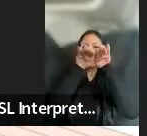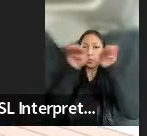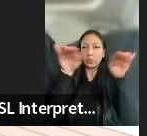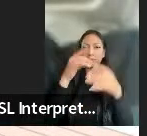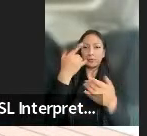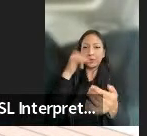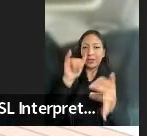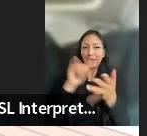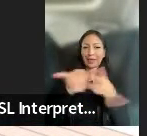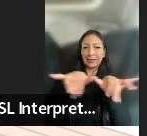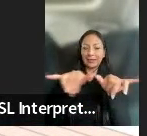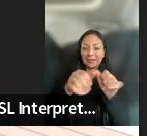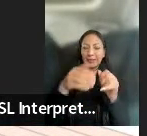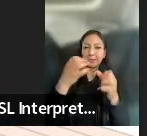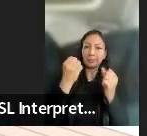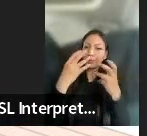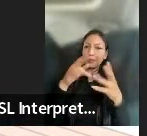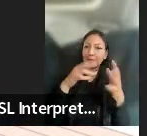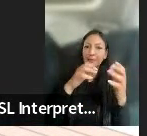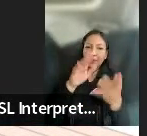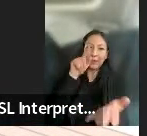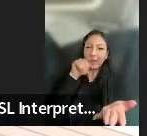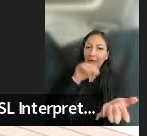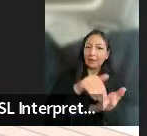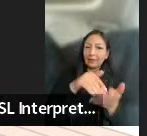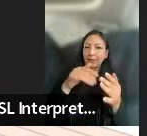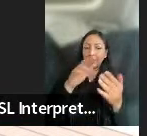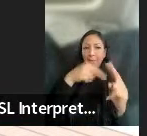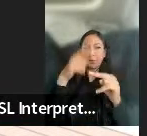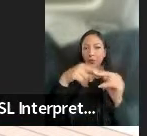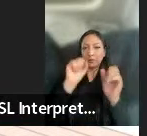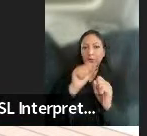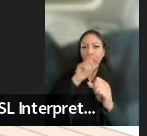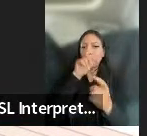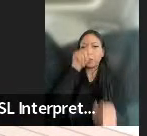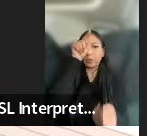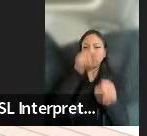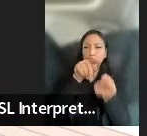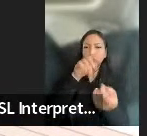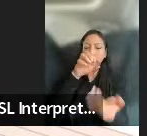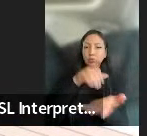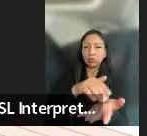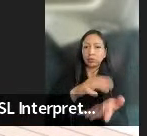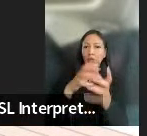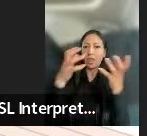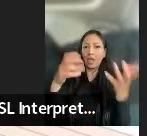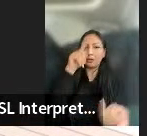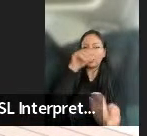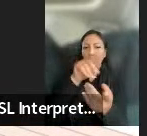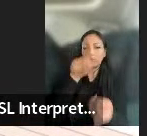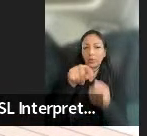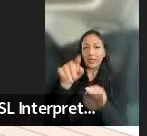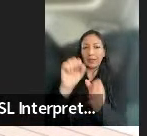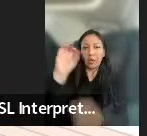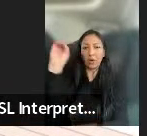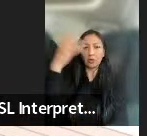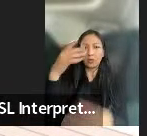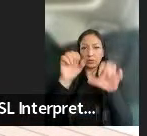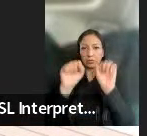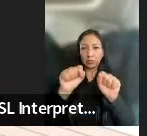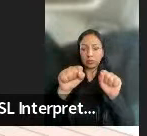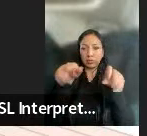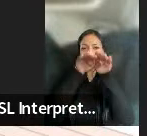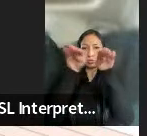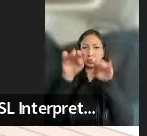across thousands of buildings, this will result in a large reduction in our total possible solar generation capacity. We are going